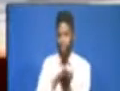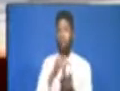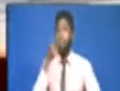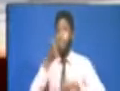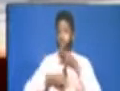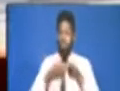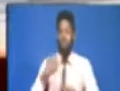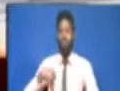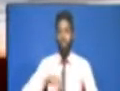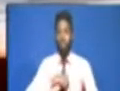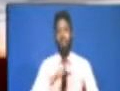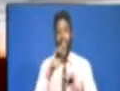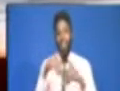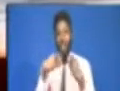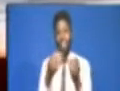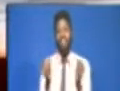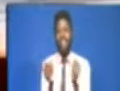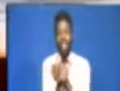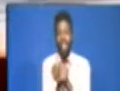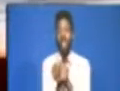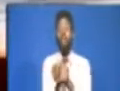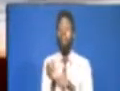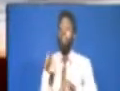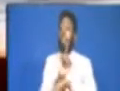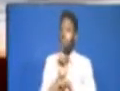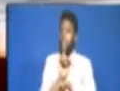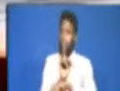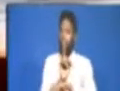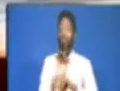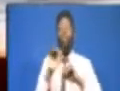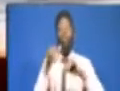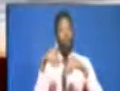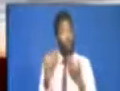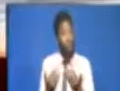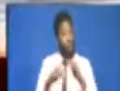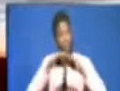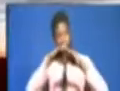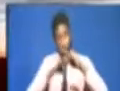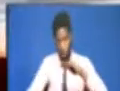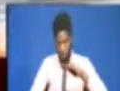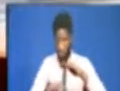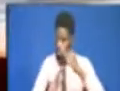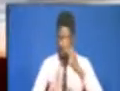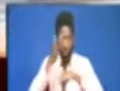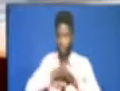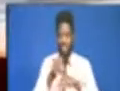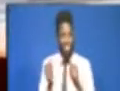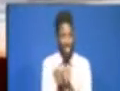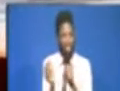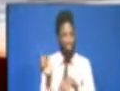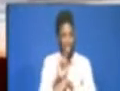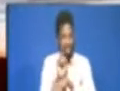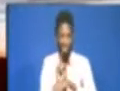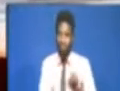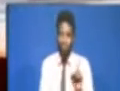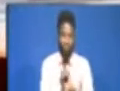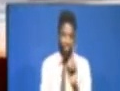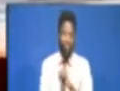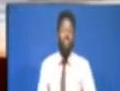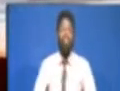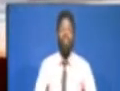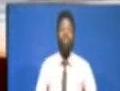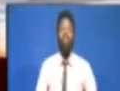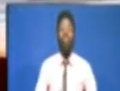I'll give you 10 minutes or less, at least no more than 10 minutes, to